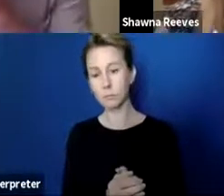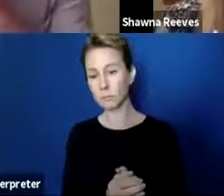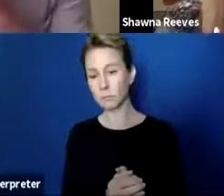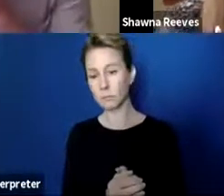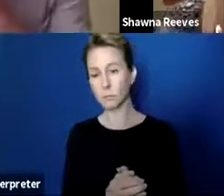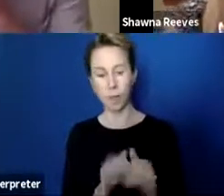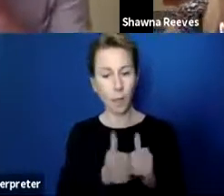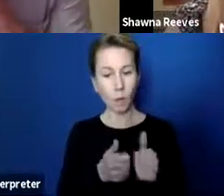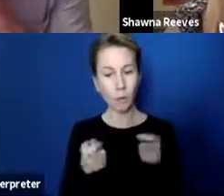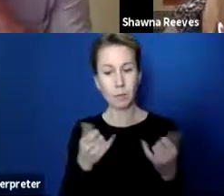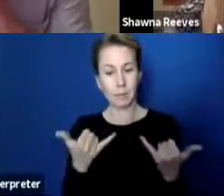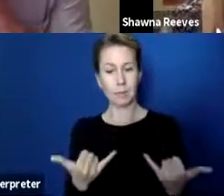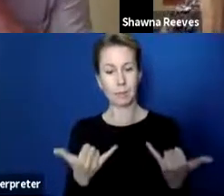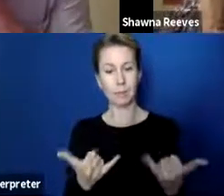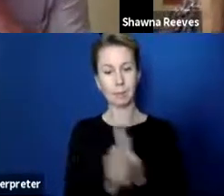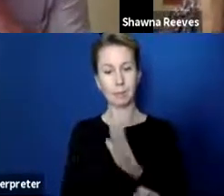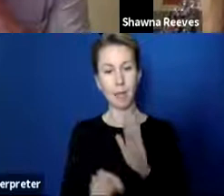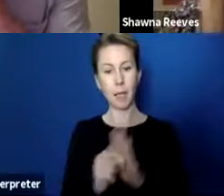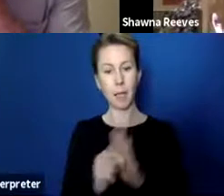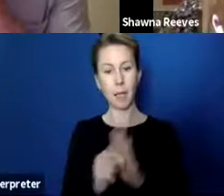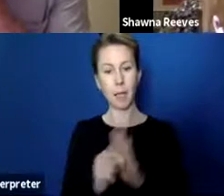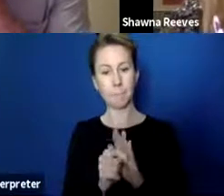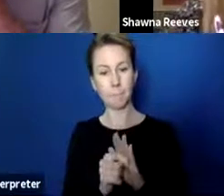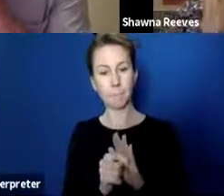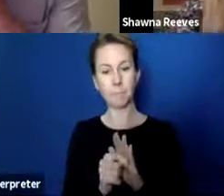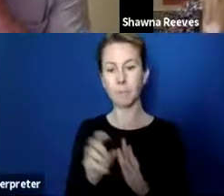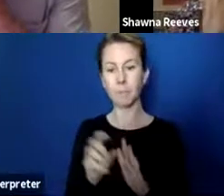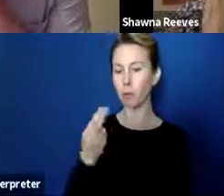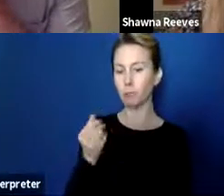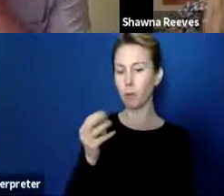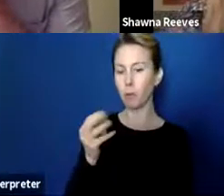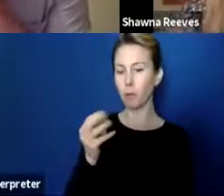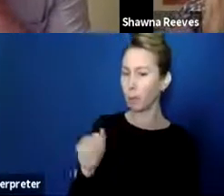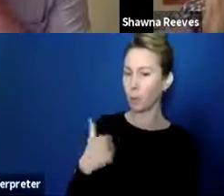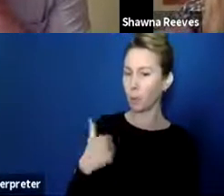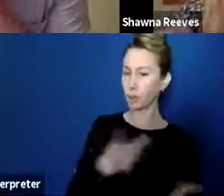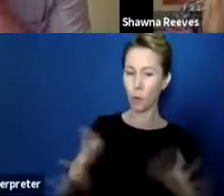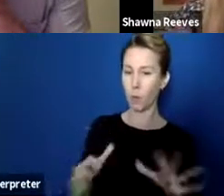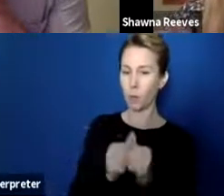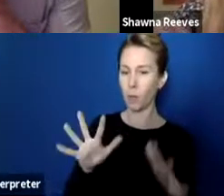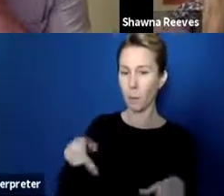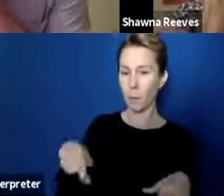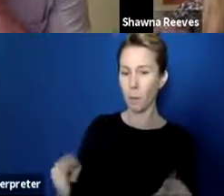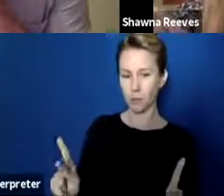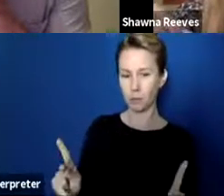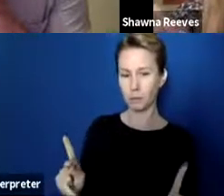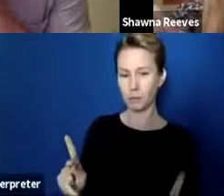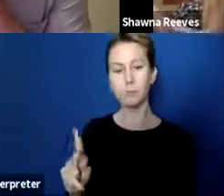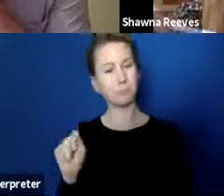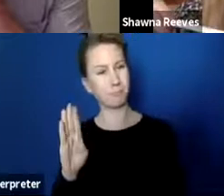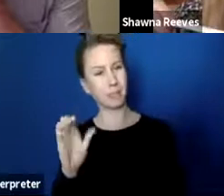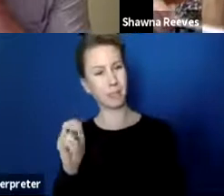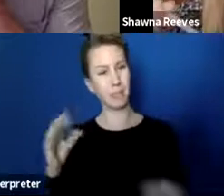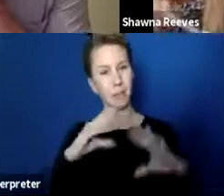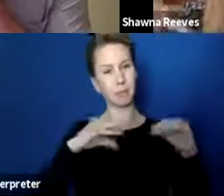call. Well, I have a handout PowerPoint that I developed, and I can send that to whoever wishes it. Okay. It